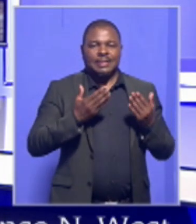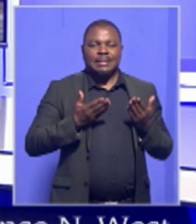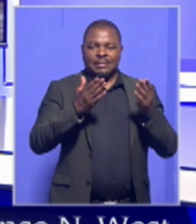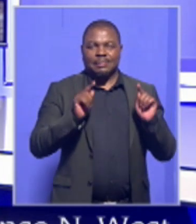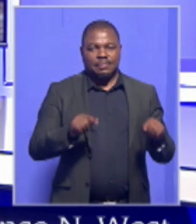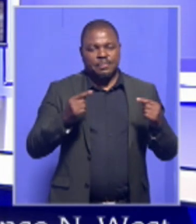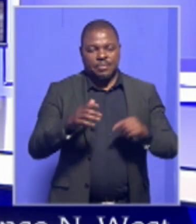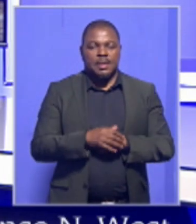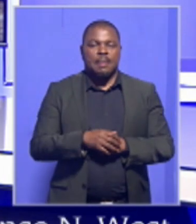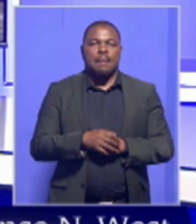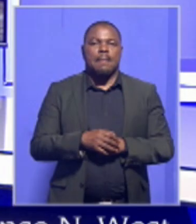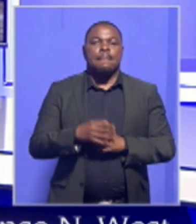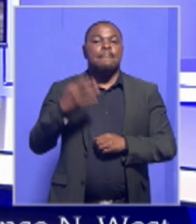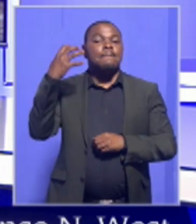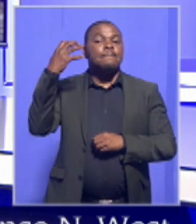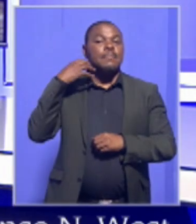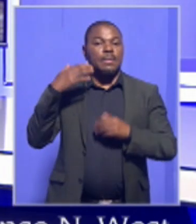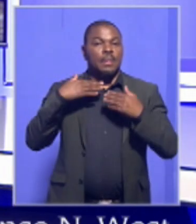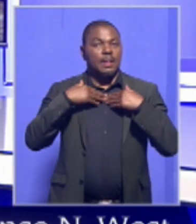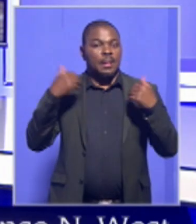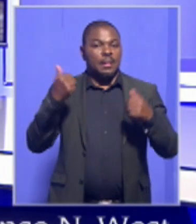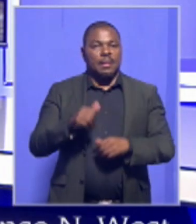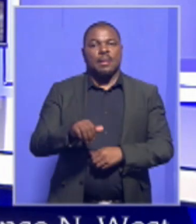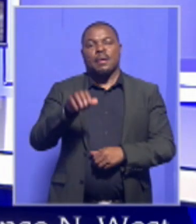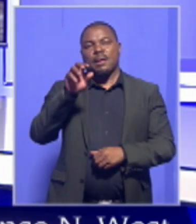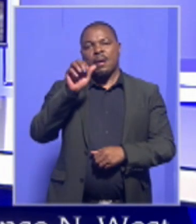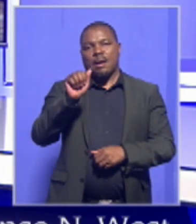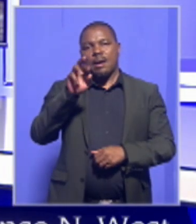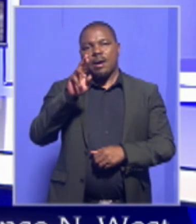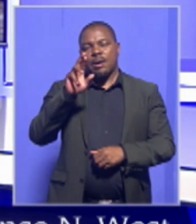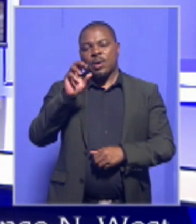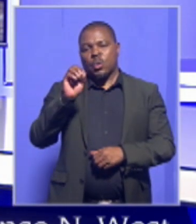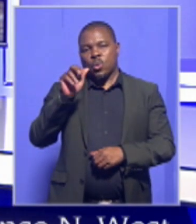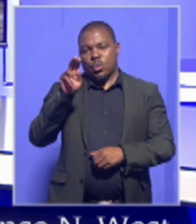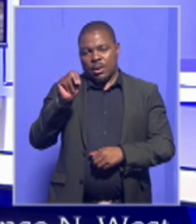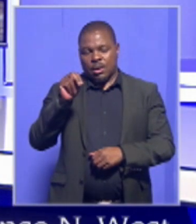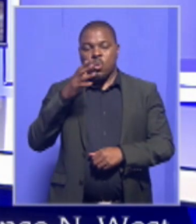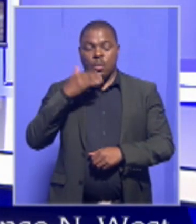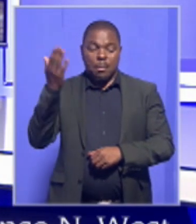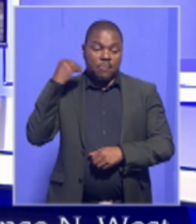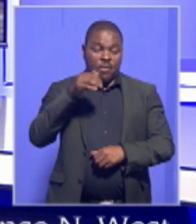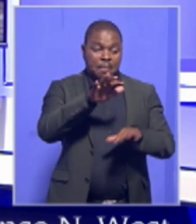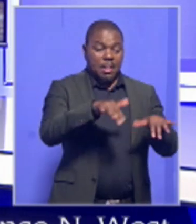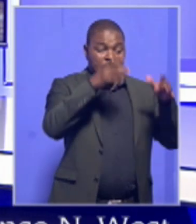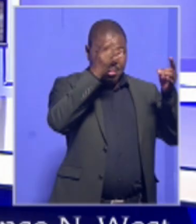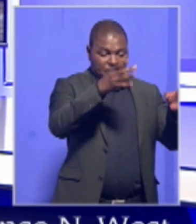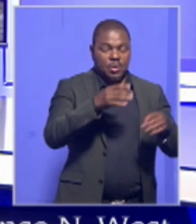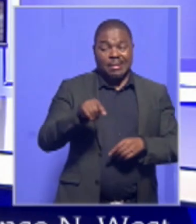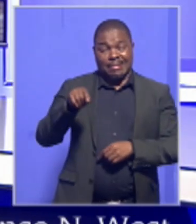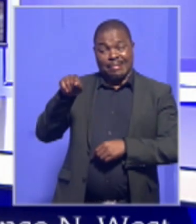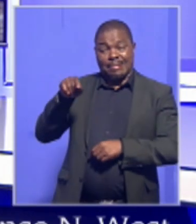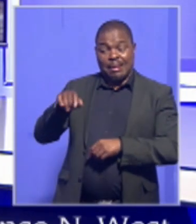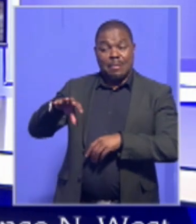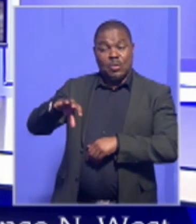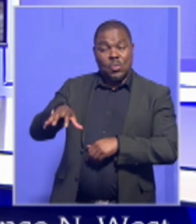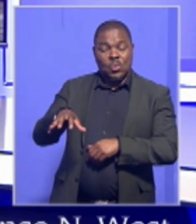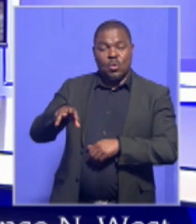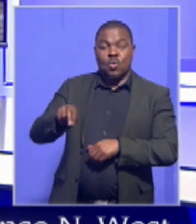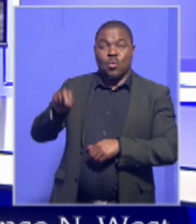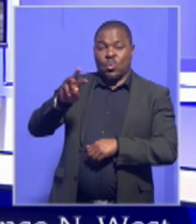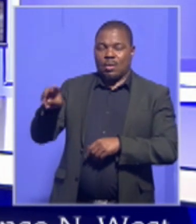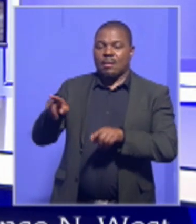Tona ya maphelo ngaka Aaron Motswaledi o utullotše peleng parlamenteng gore province ya Northwest ke ye nngwe